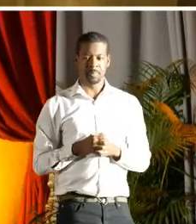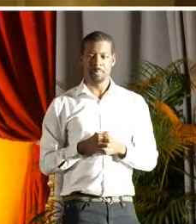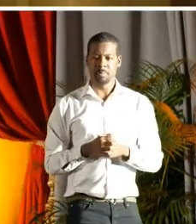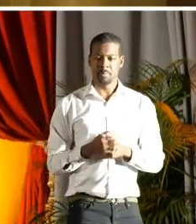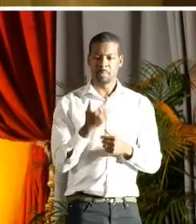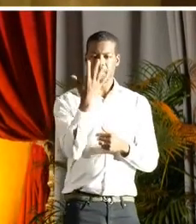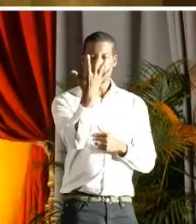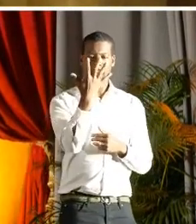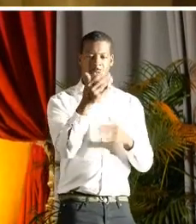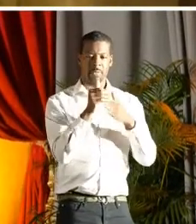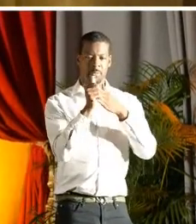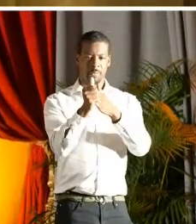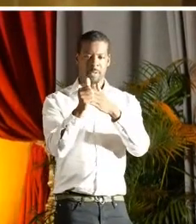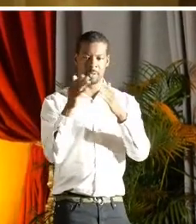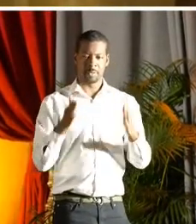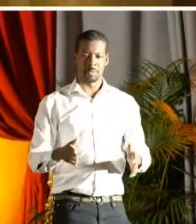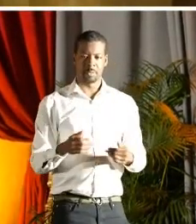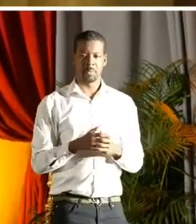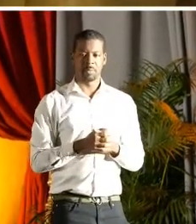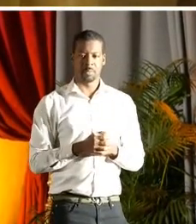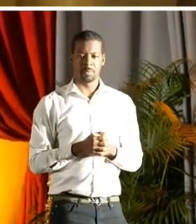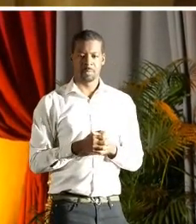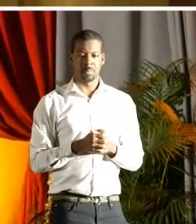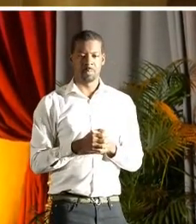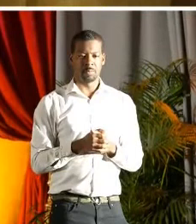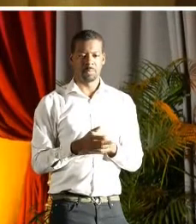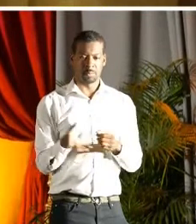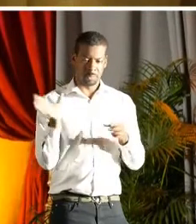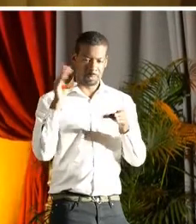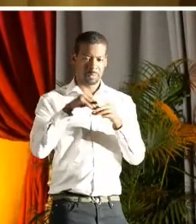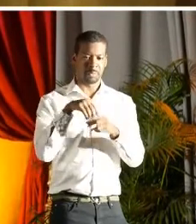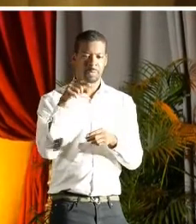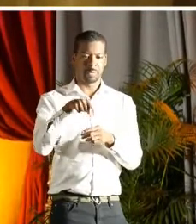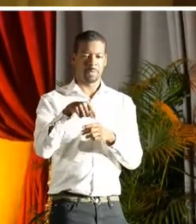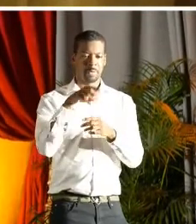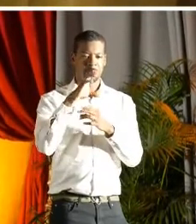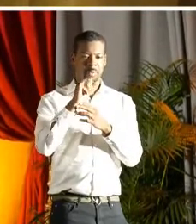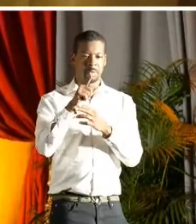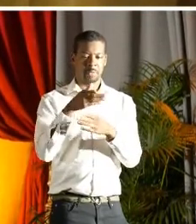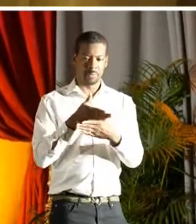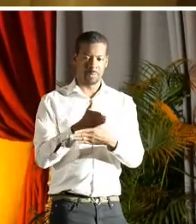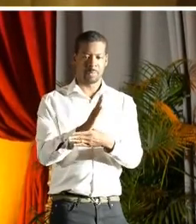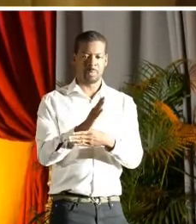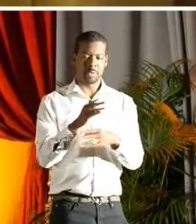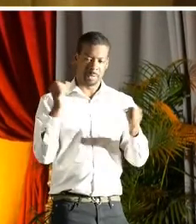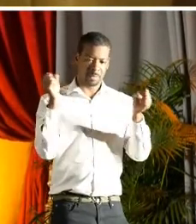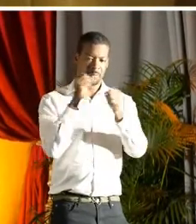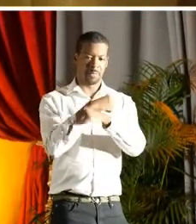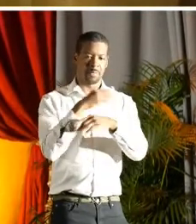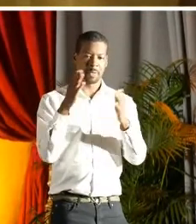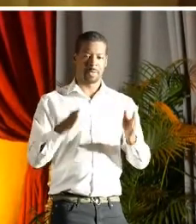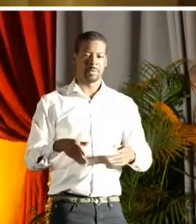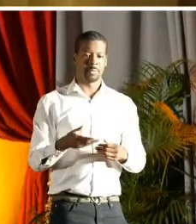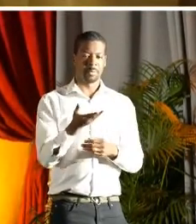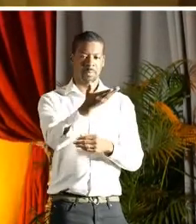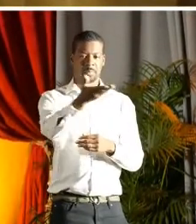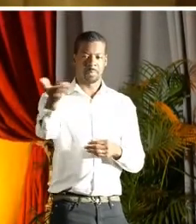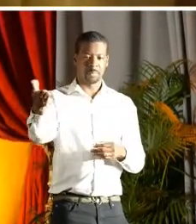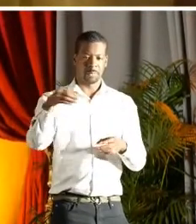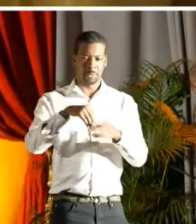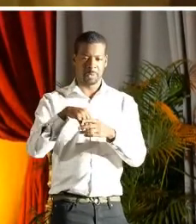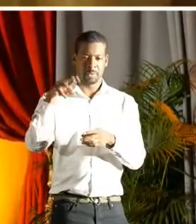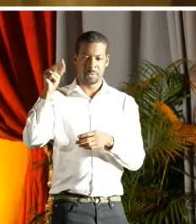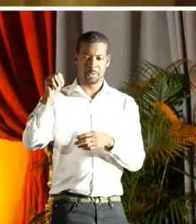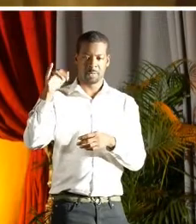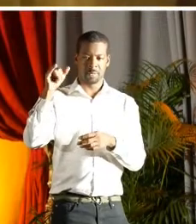five leaders who are part of this cohort, civil rights leaders who fought the fight in Mississippi.